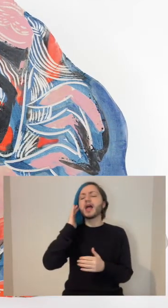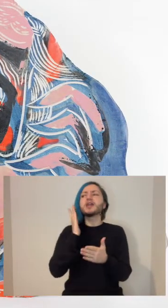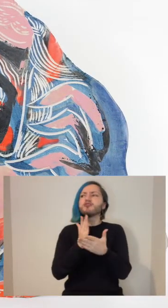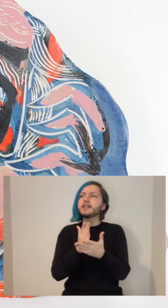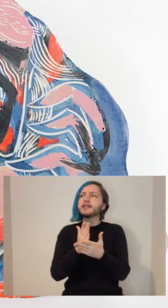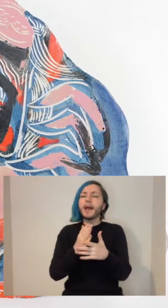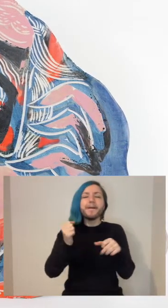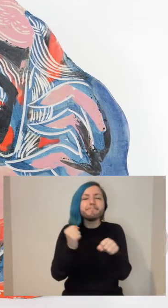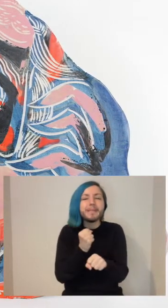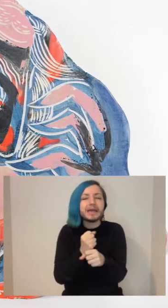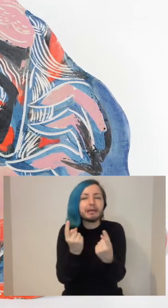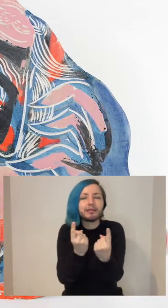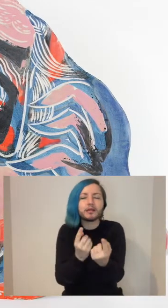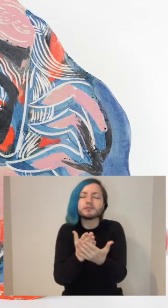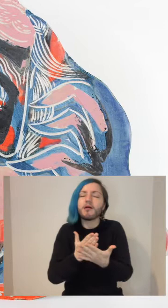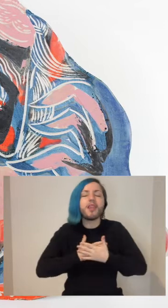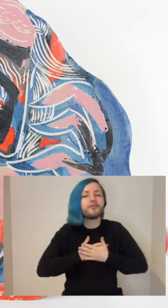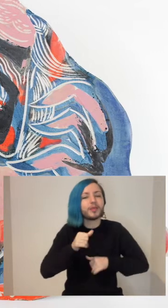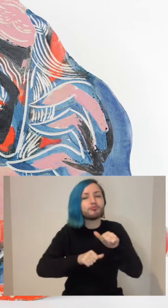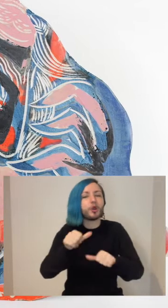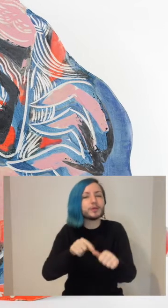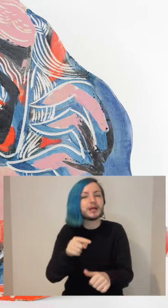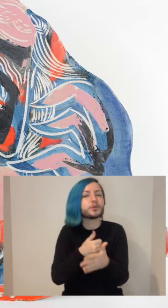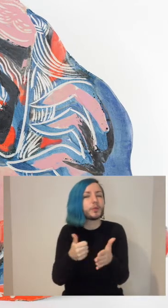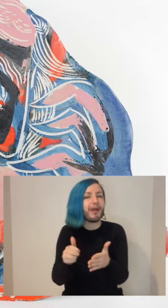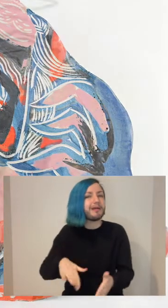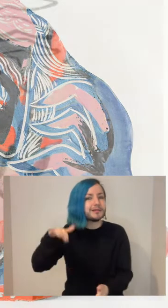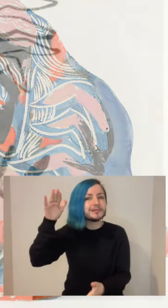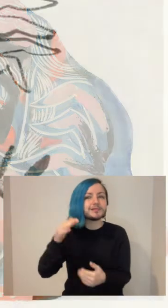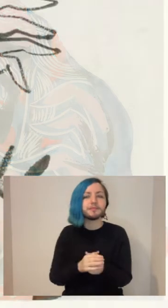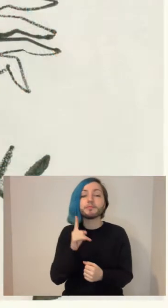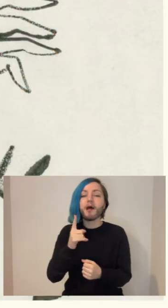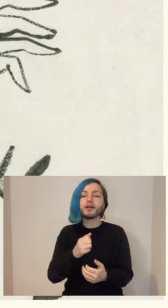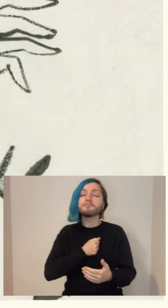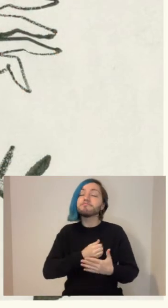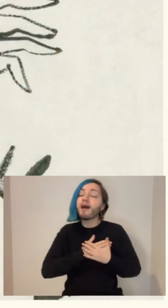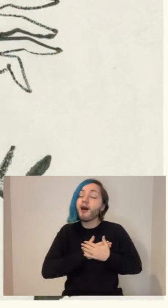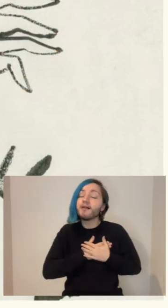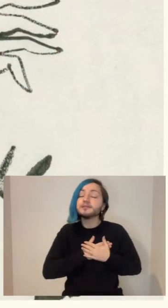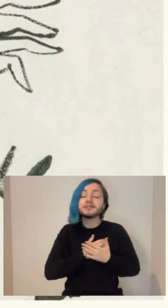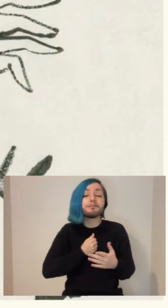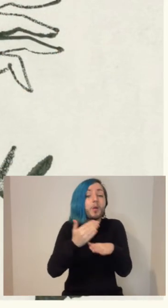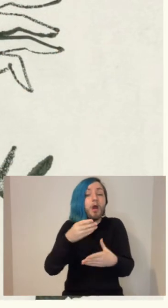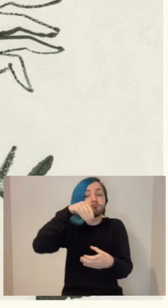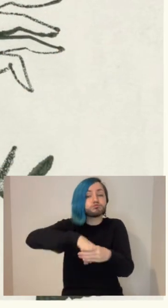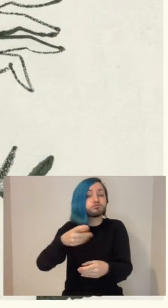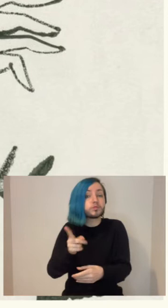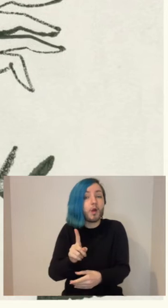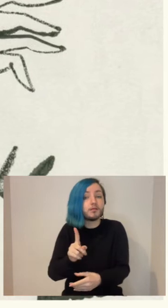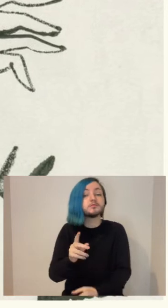and in making in general, I love the process. But in my heart and in the core of my work